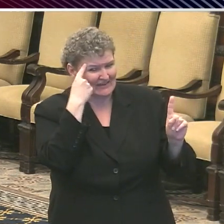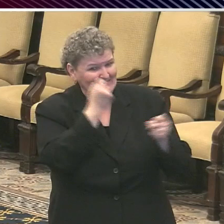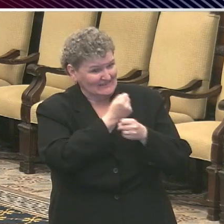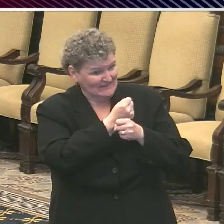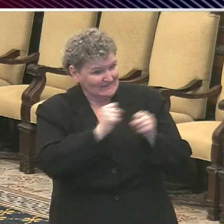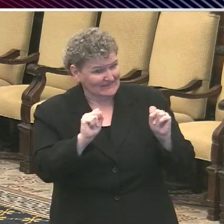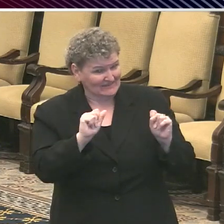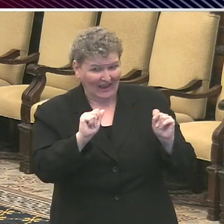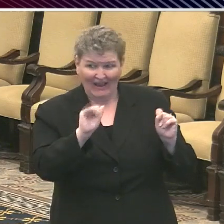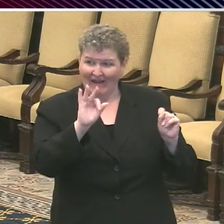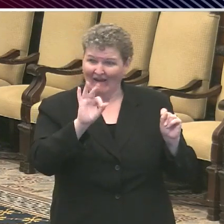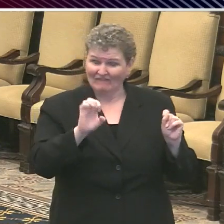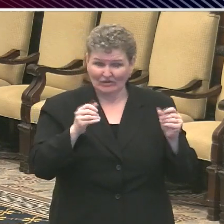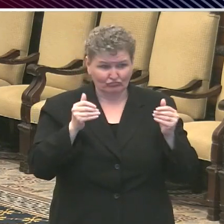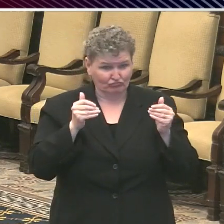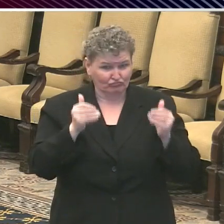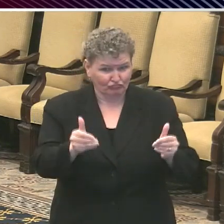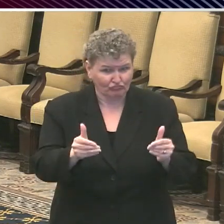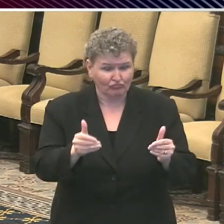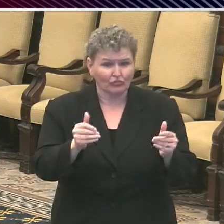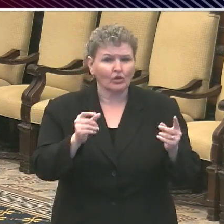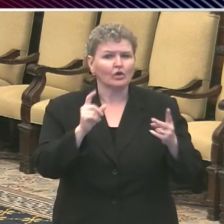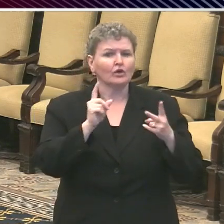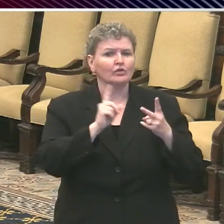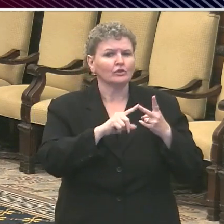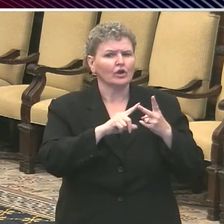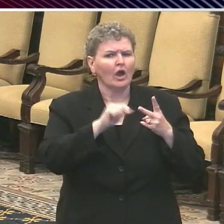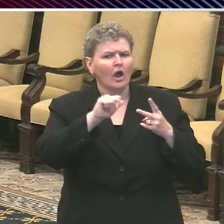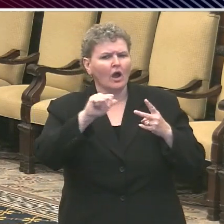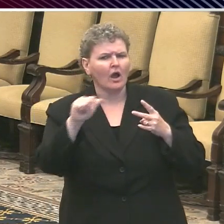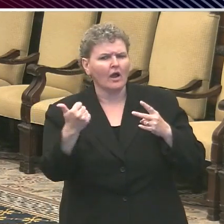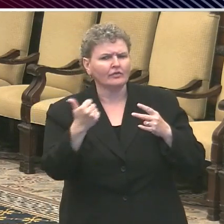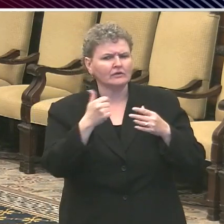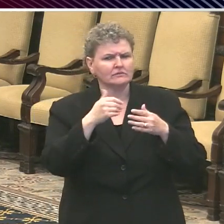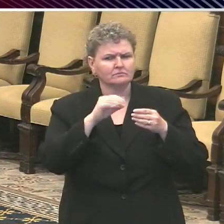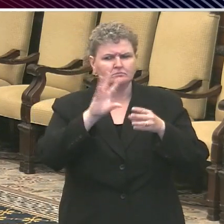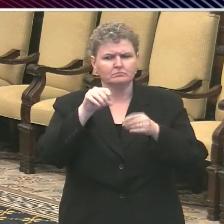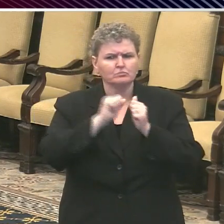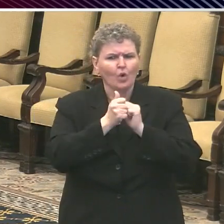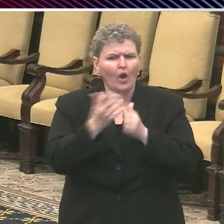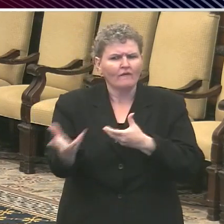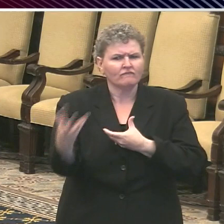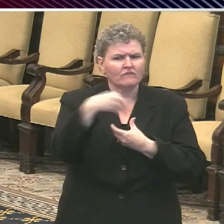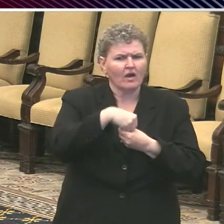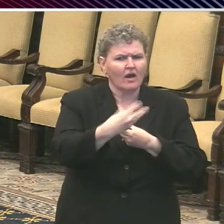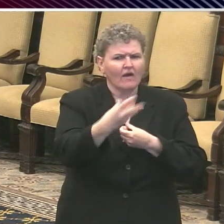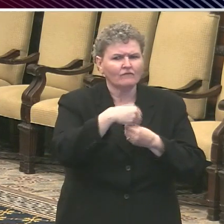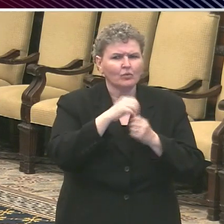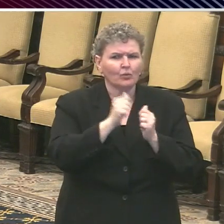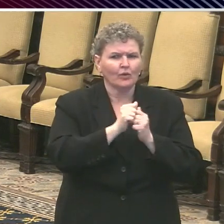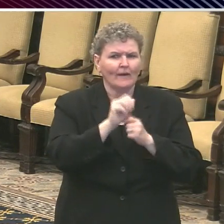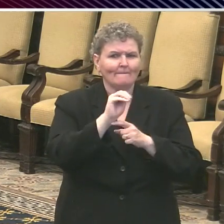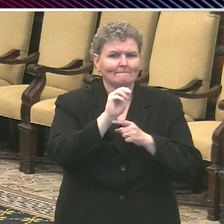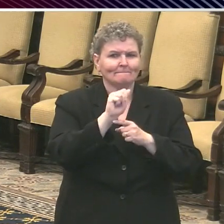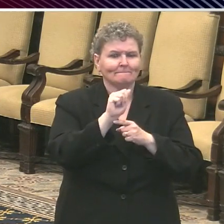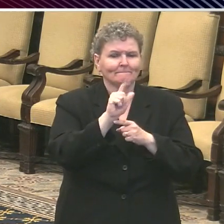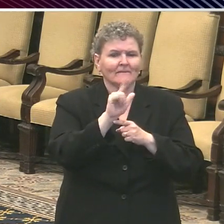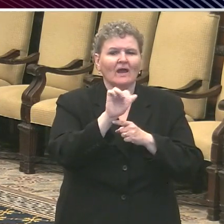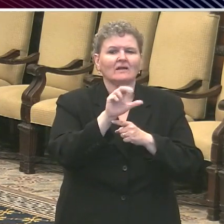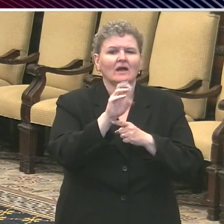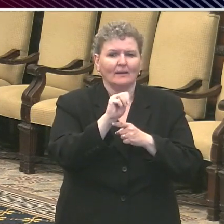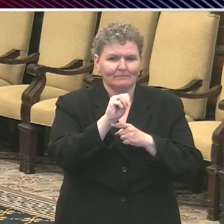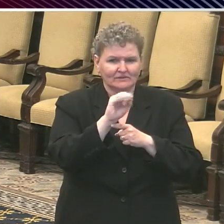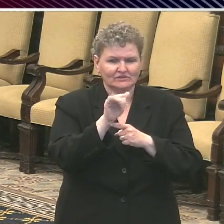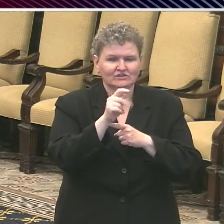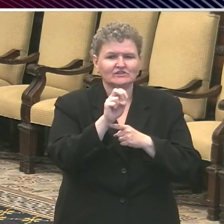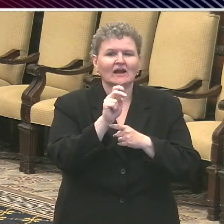safety-wise that can happen. And then secondly, the other sports news that developed today that involved the city, Malcolm Jenkins is going to be the commencement speaker